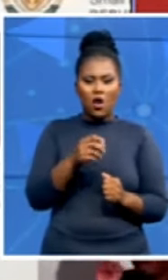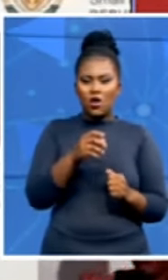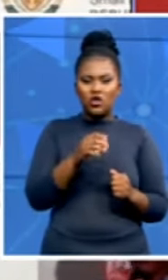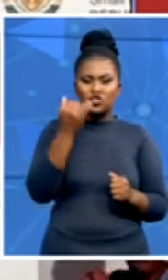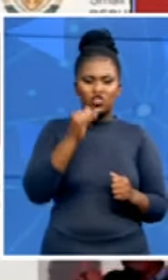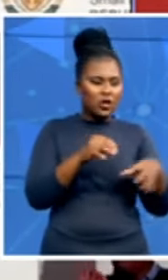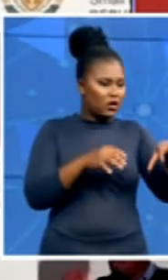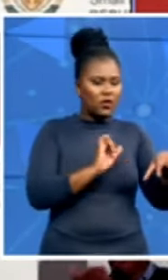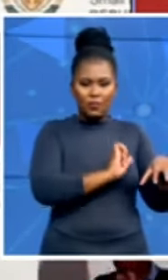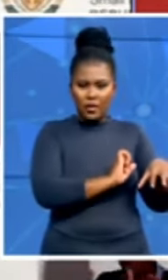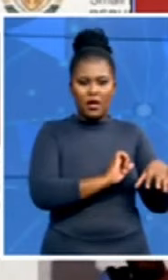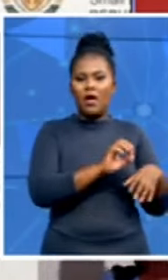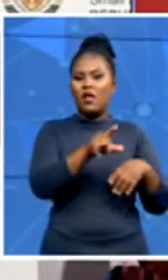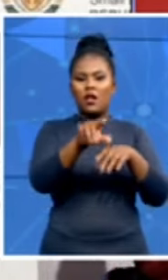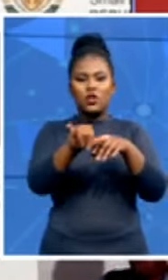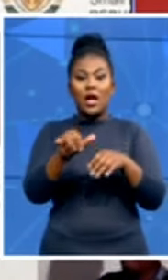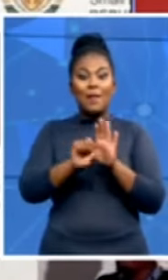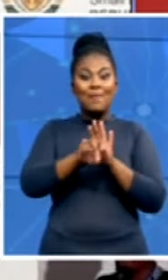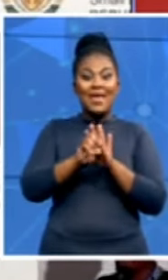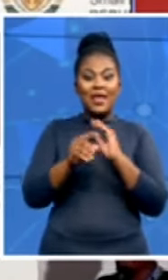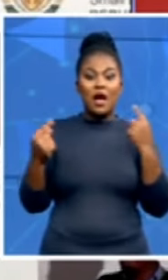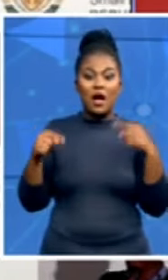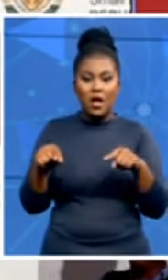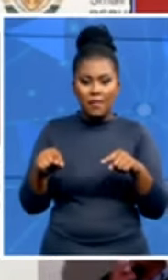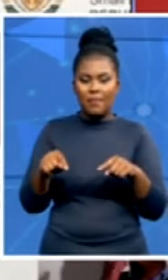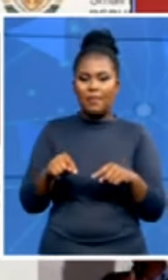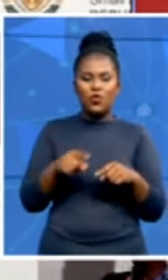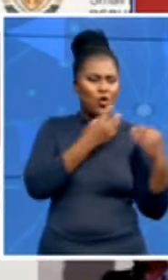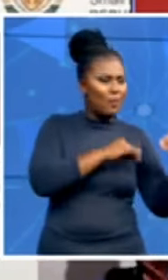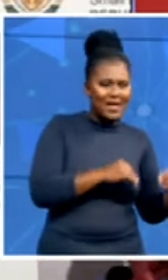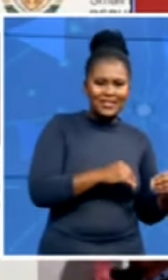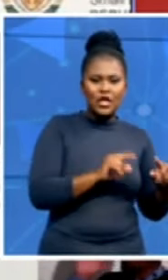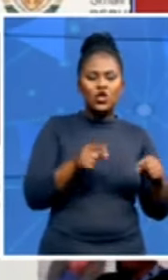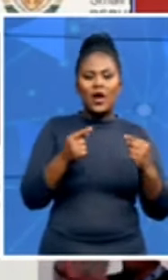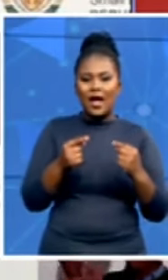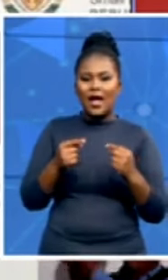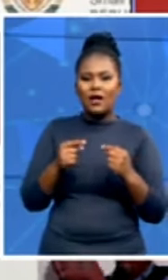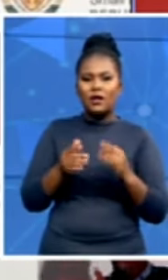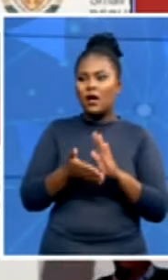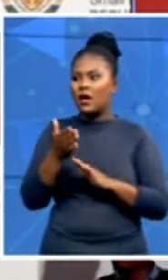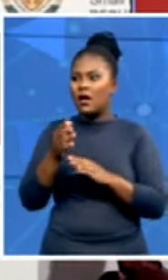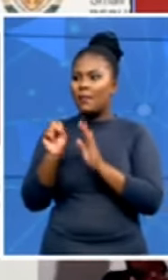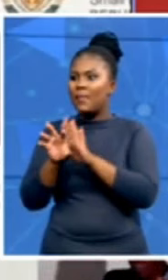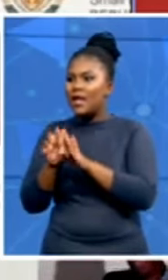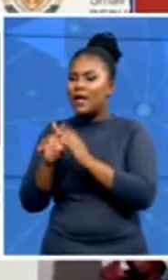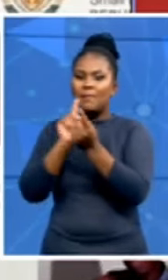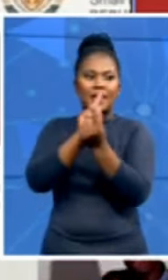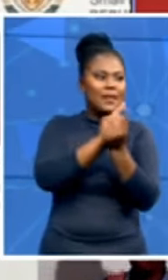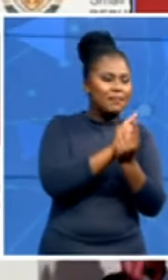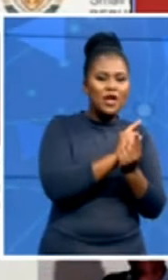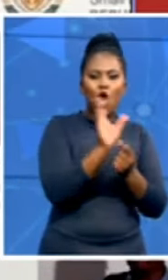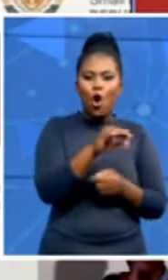you are busy attending to another thing. You do not have time to say, let me go and consult the other. You have to provide a response. And that's how